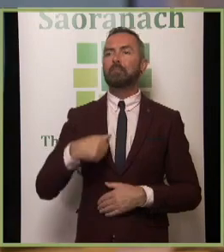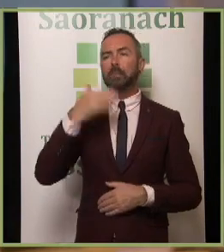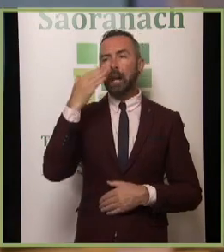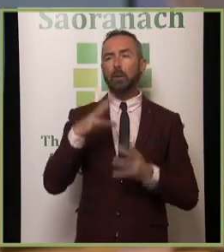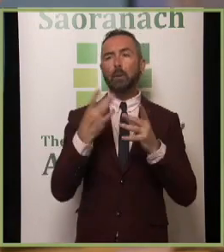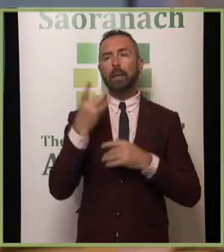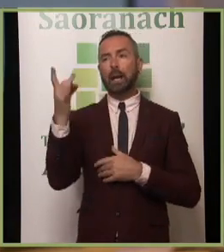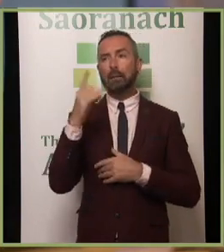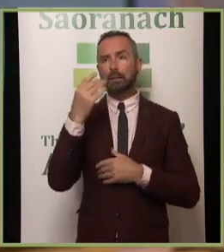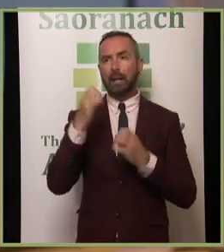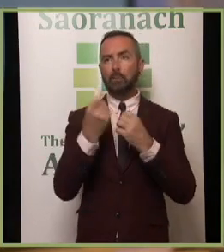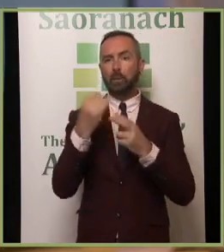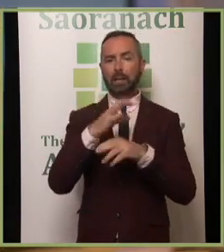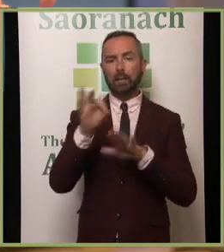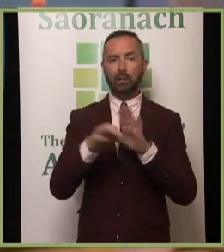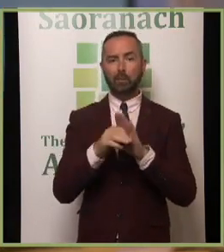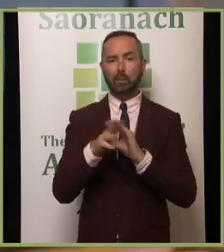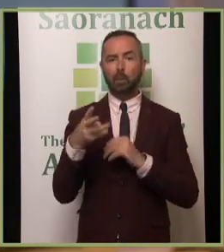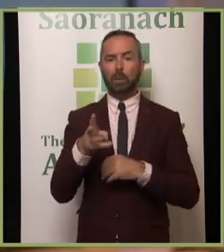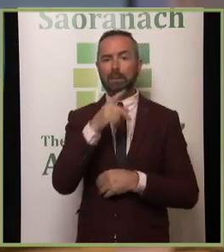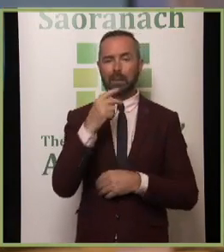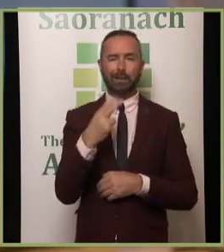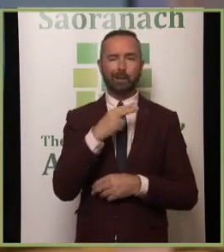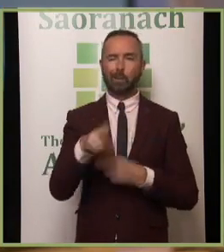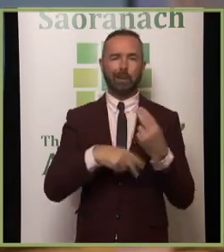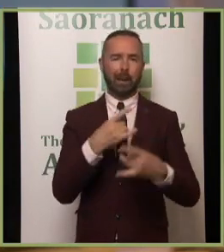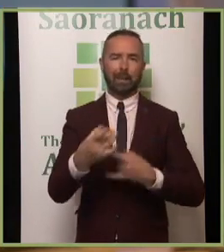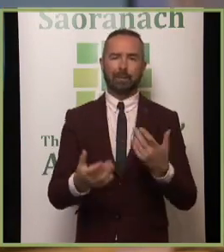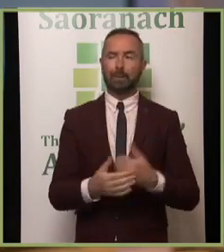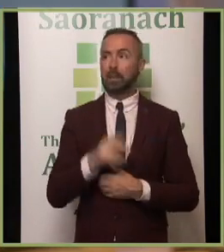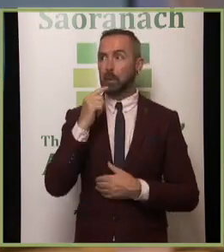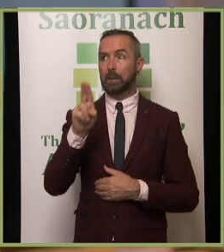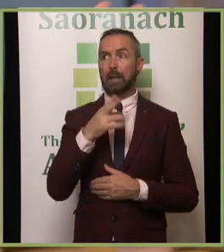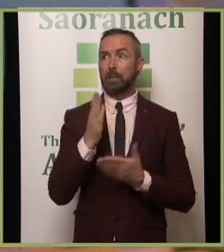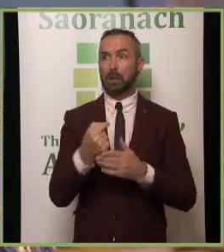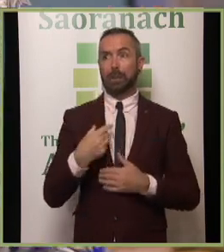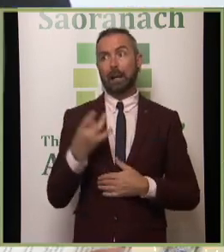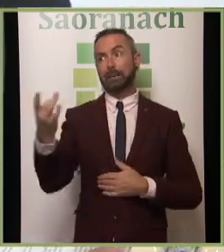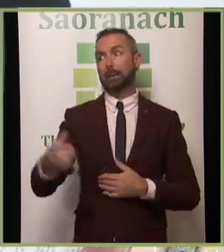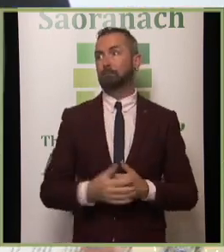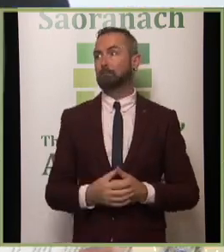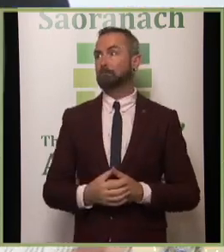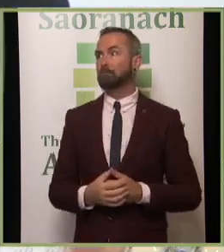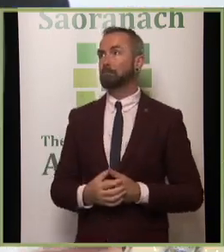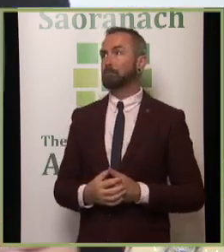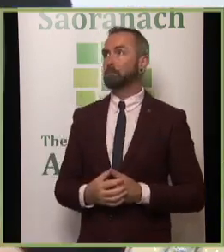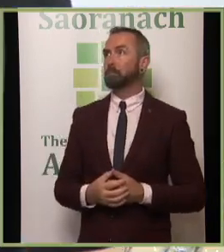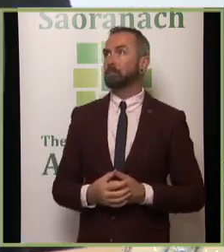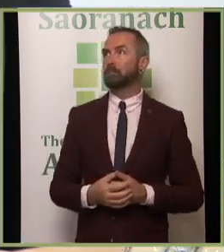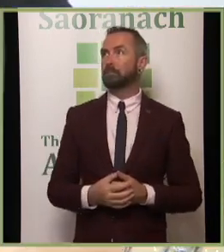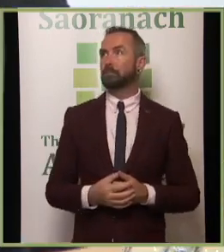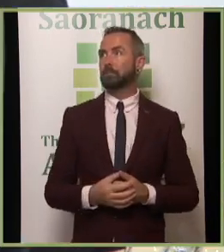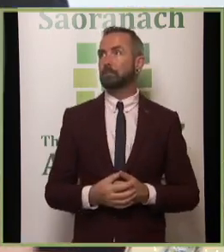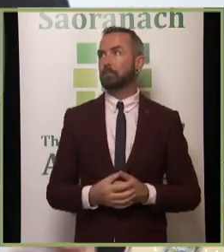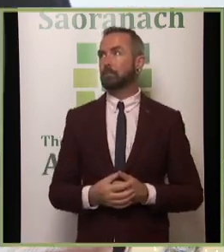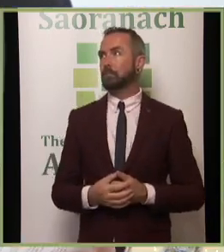and I know everybody in the government will be going, that ain't going to happen. But you know what? It can't stop us asking. I would argue that our recommendation